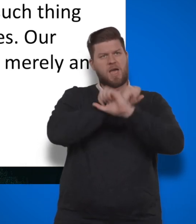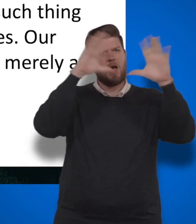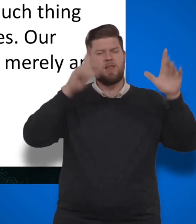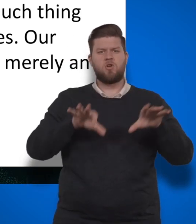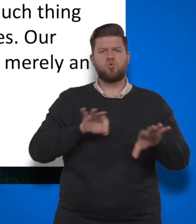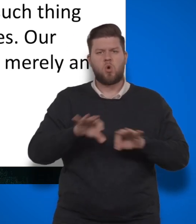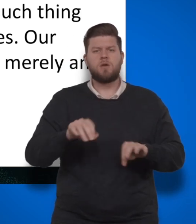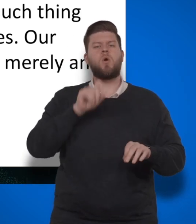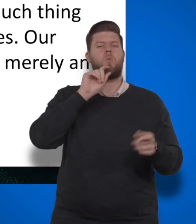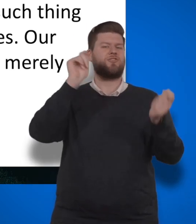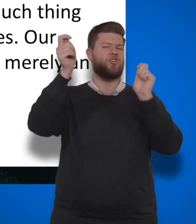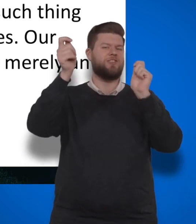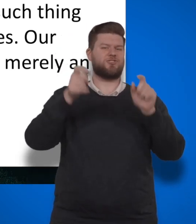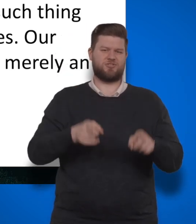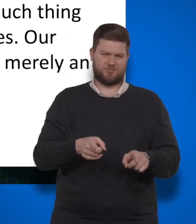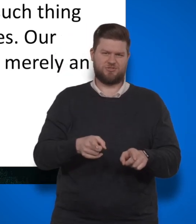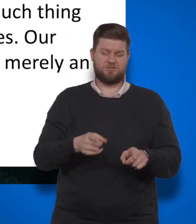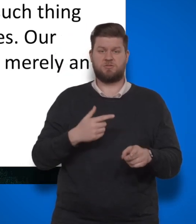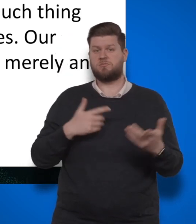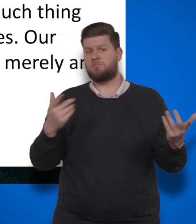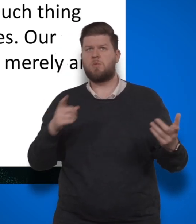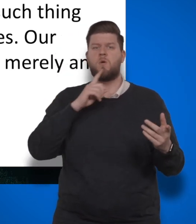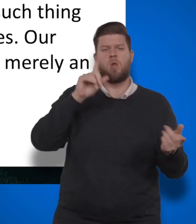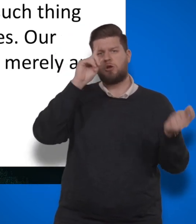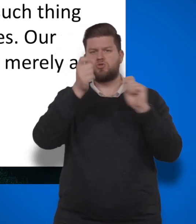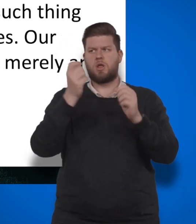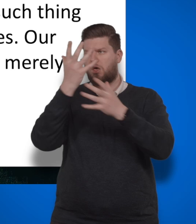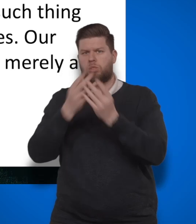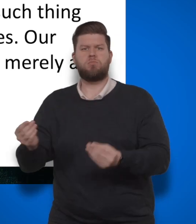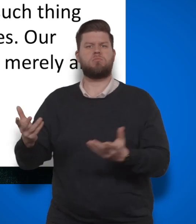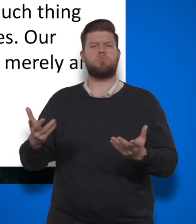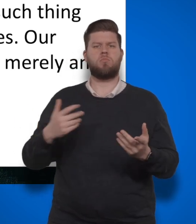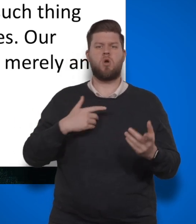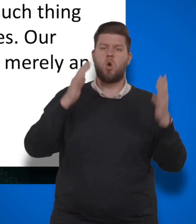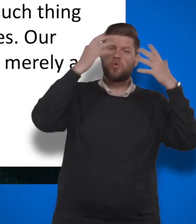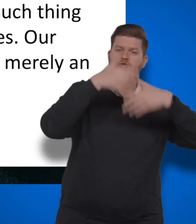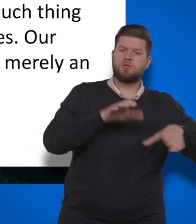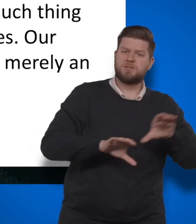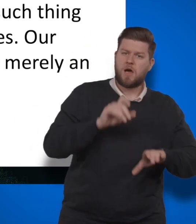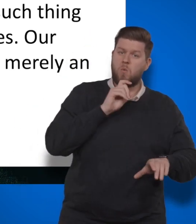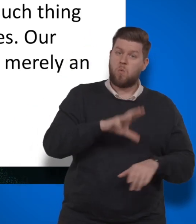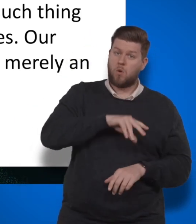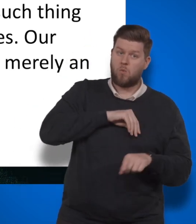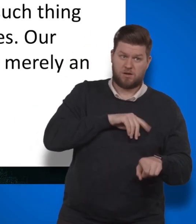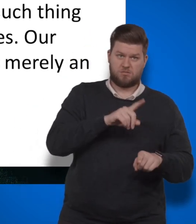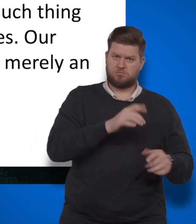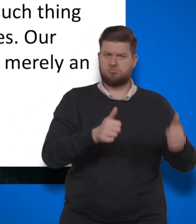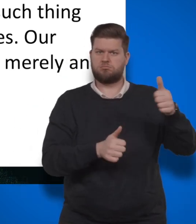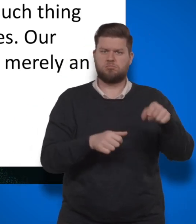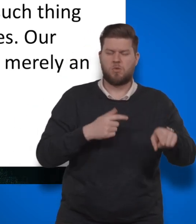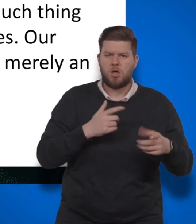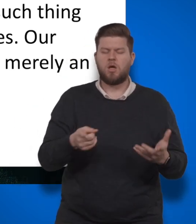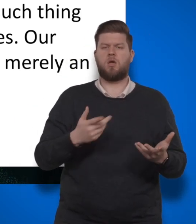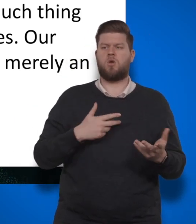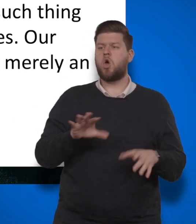change. And maybe it will collapse. Neuroscience will win. Physicalism will win. Choice is a useful illusion to